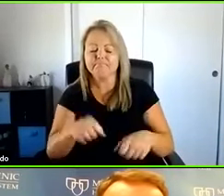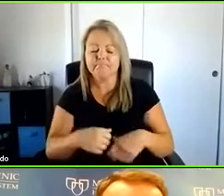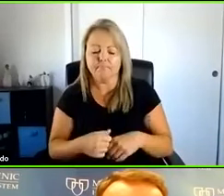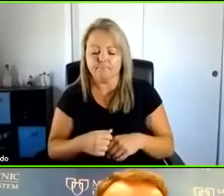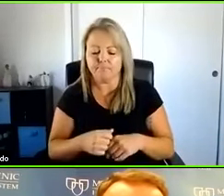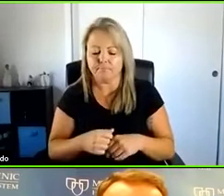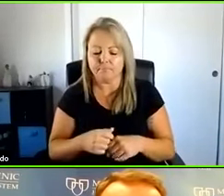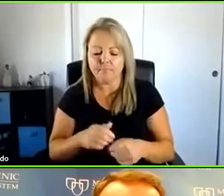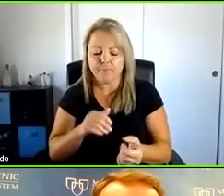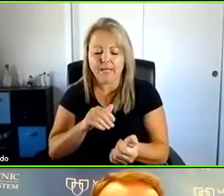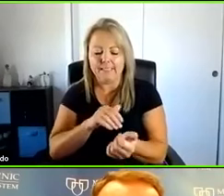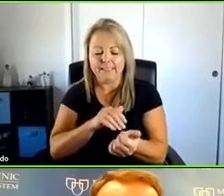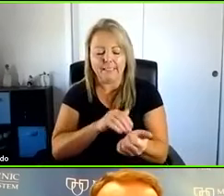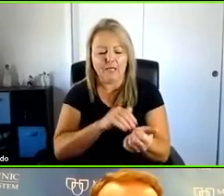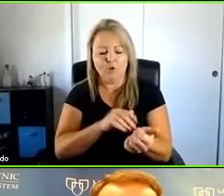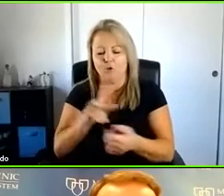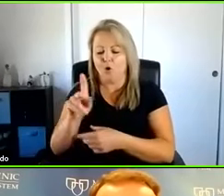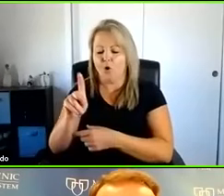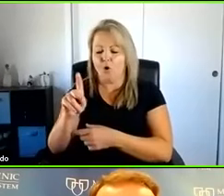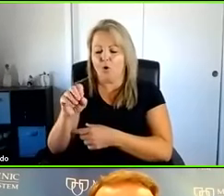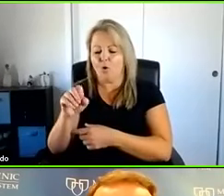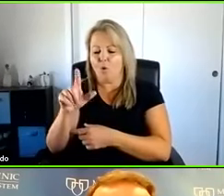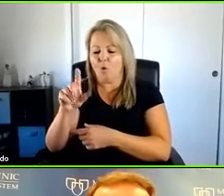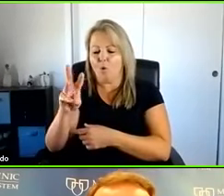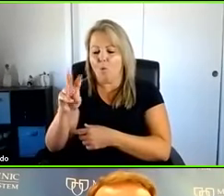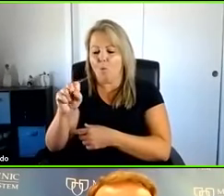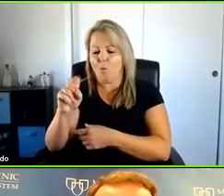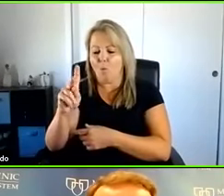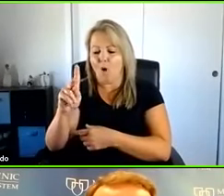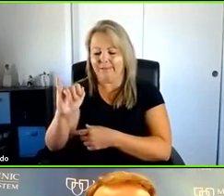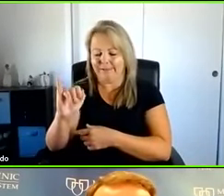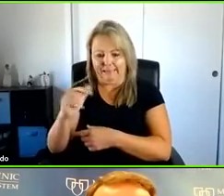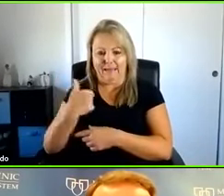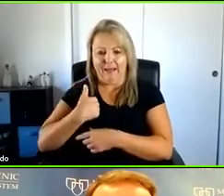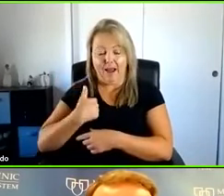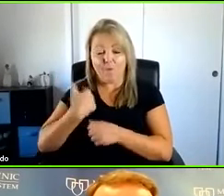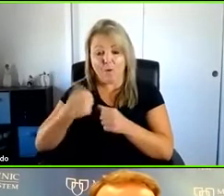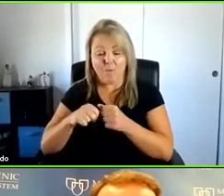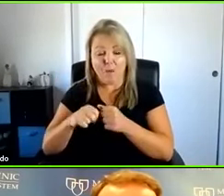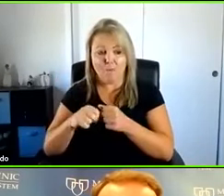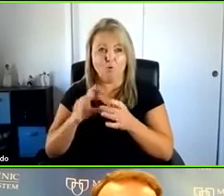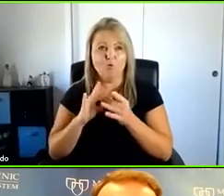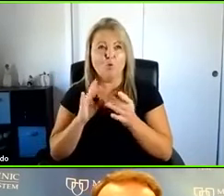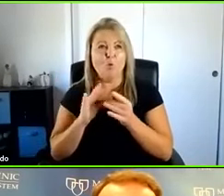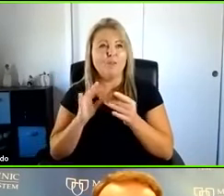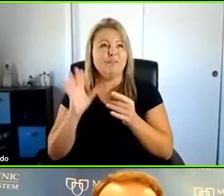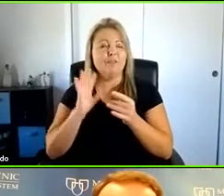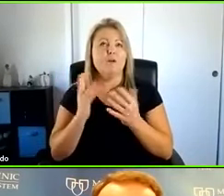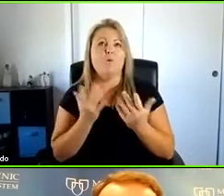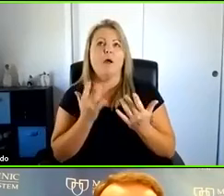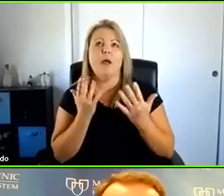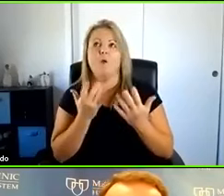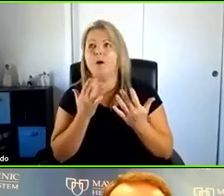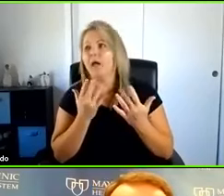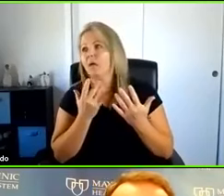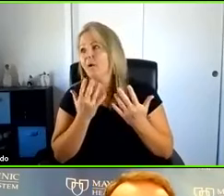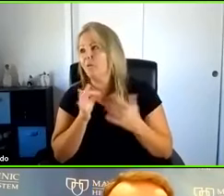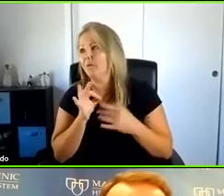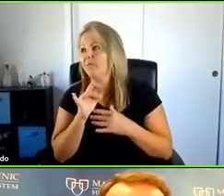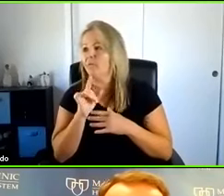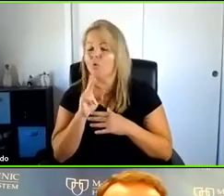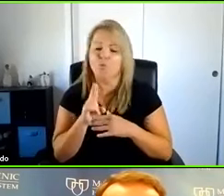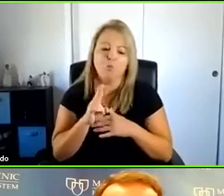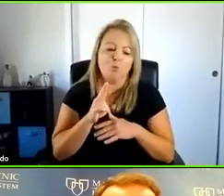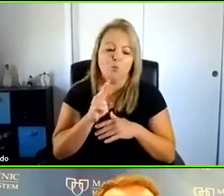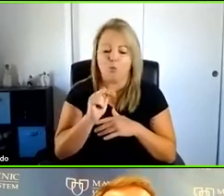Dr. Kowalski and I have both been doing this long enough that we remember when there were stories around waiting for your flu shot to